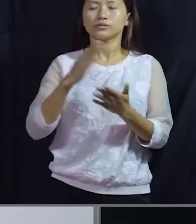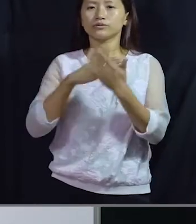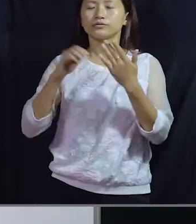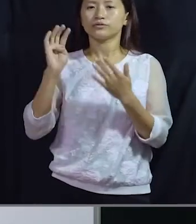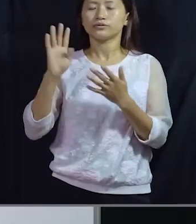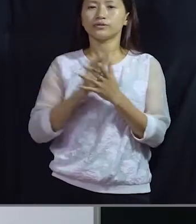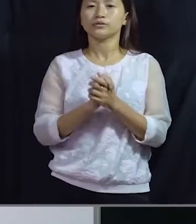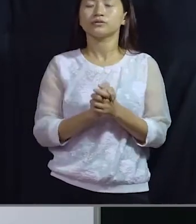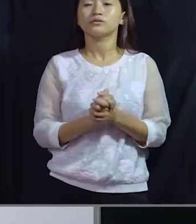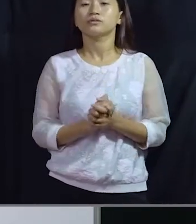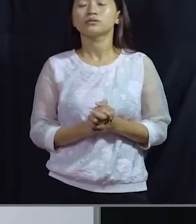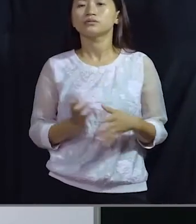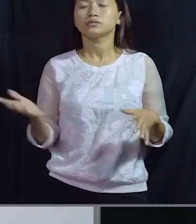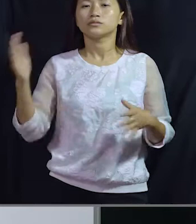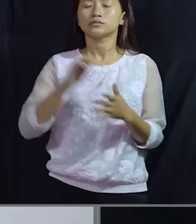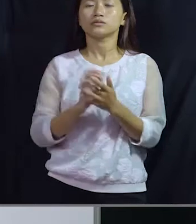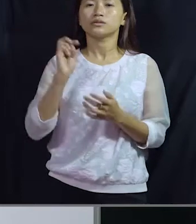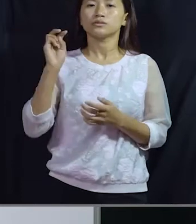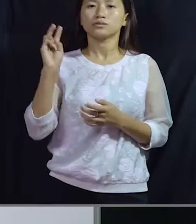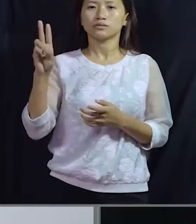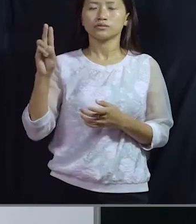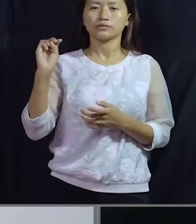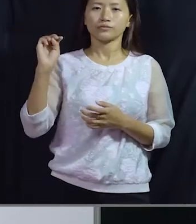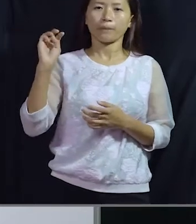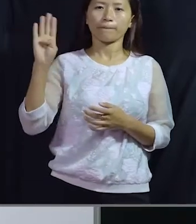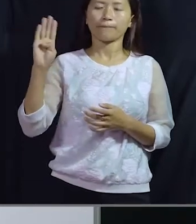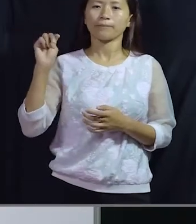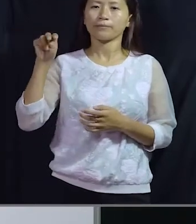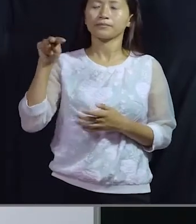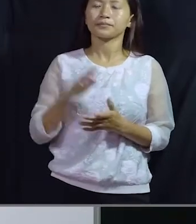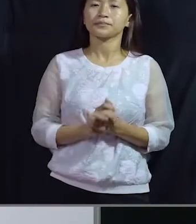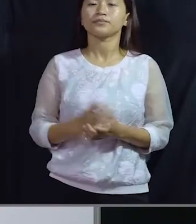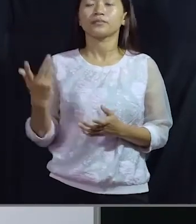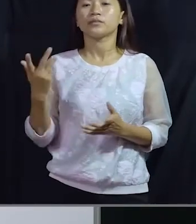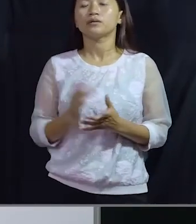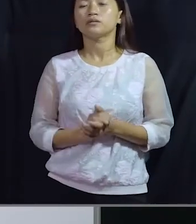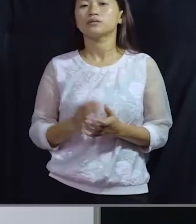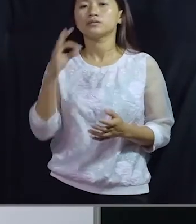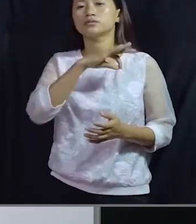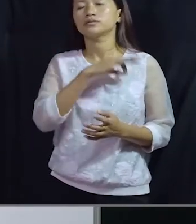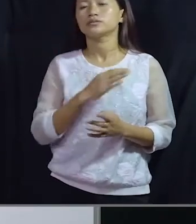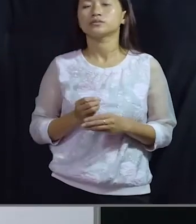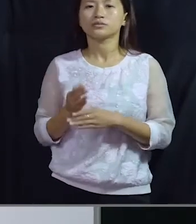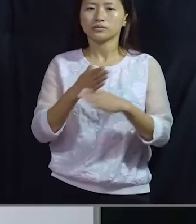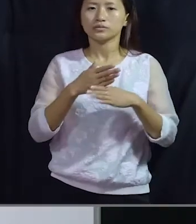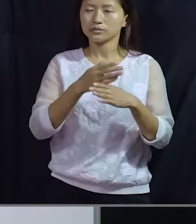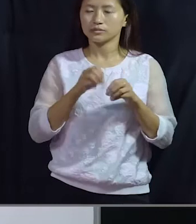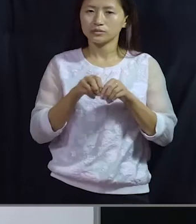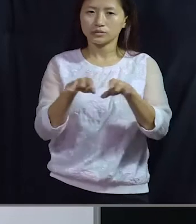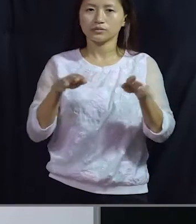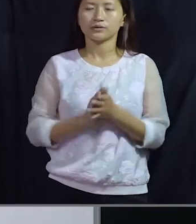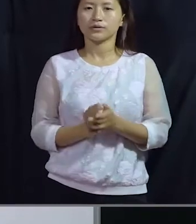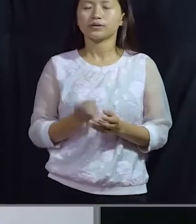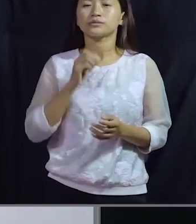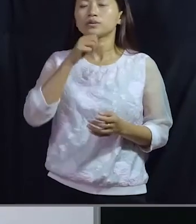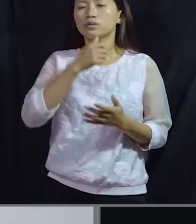4, 5. So it comes to 2,400. So this is how the profits are distributed between the